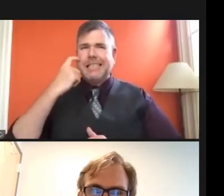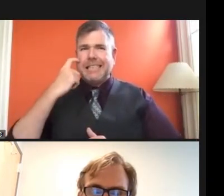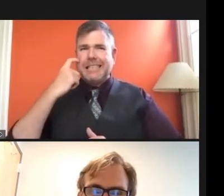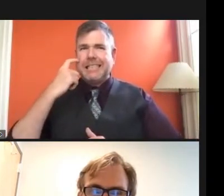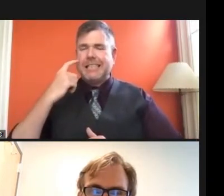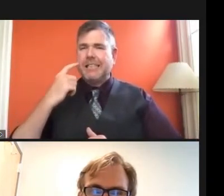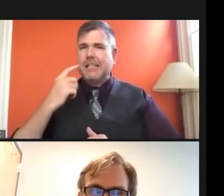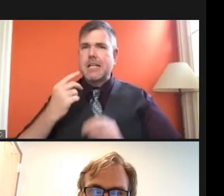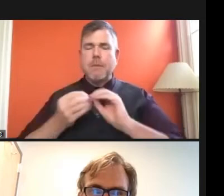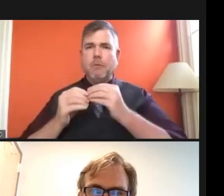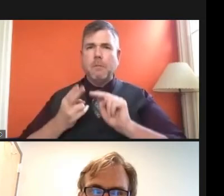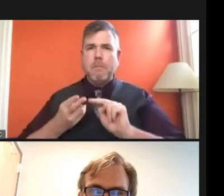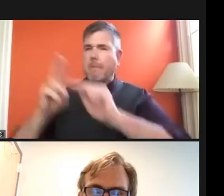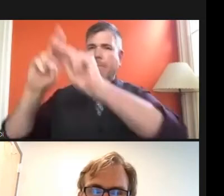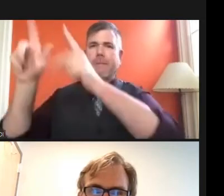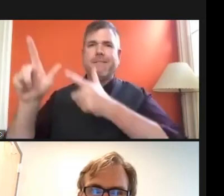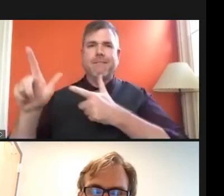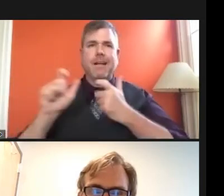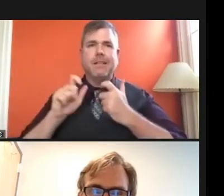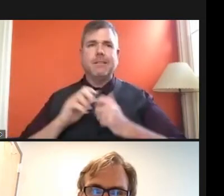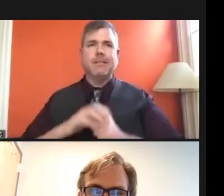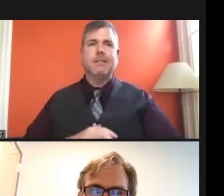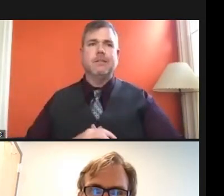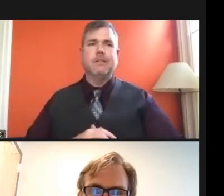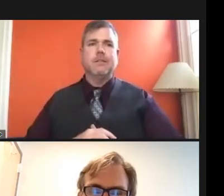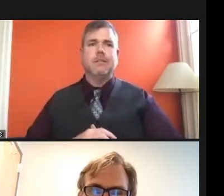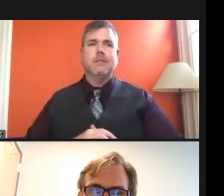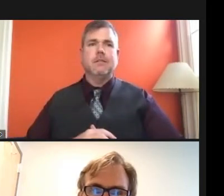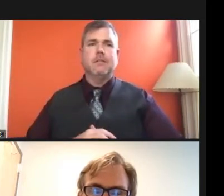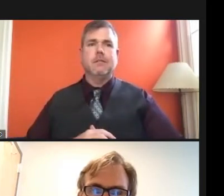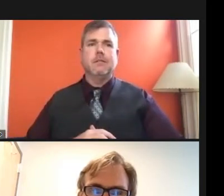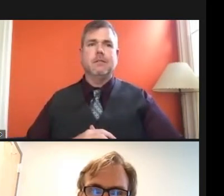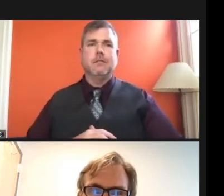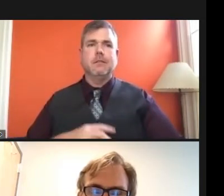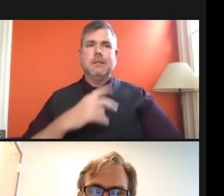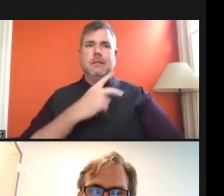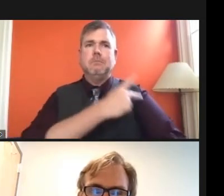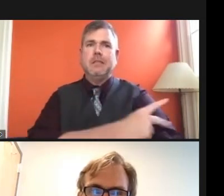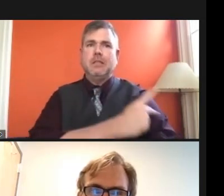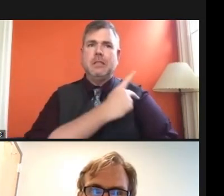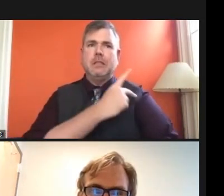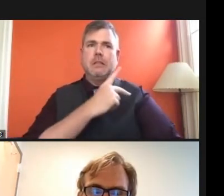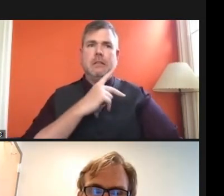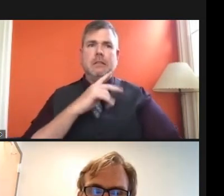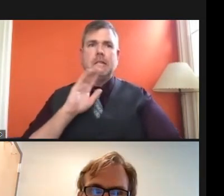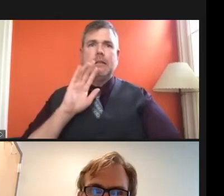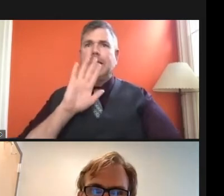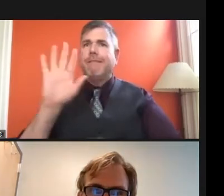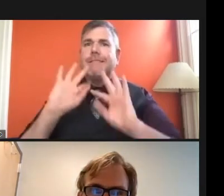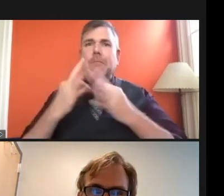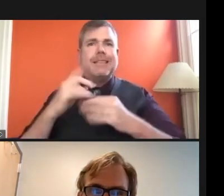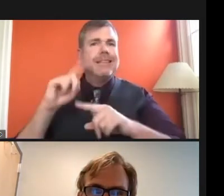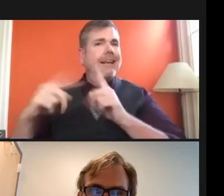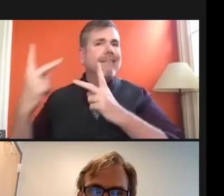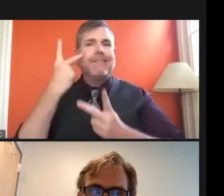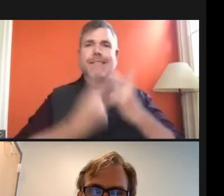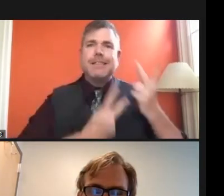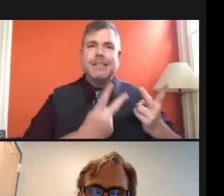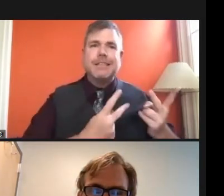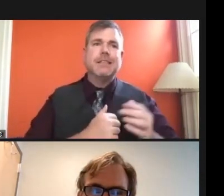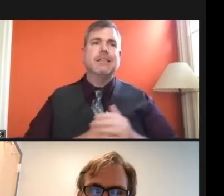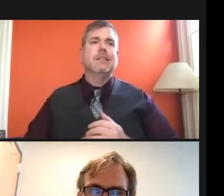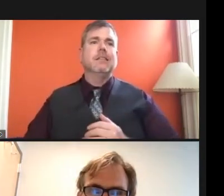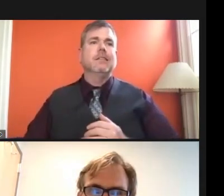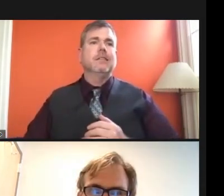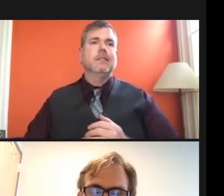are not receiving visitors at this time? They're really only in contact, the only contact these patients are having